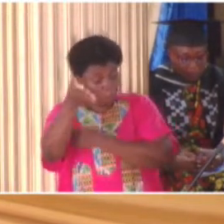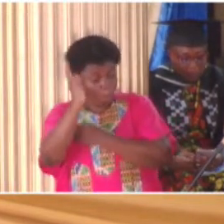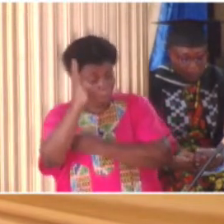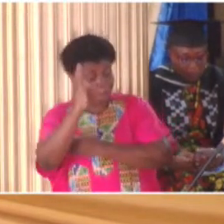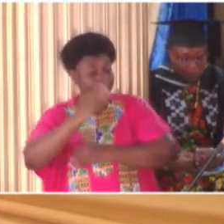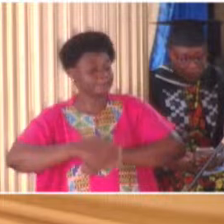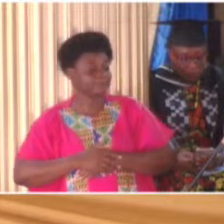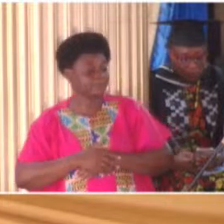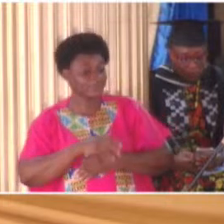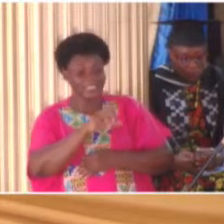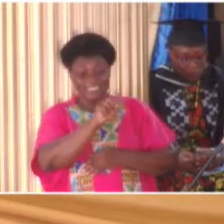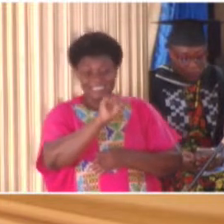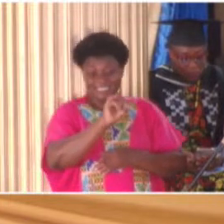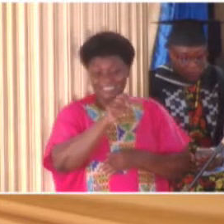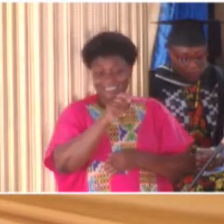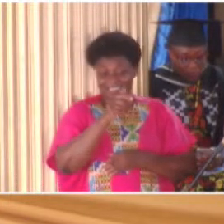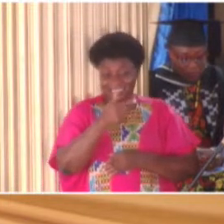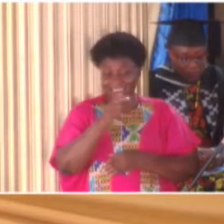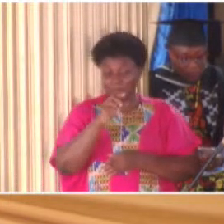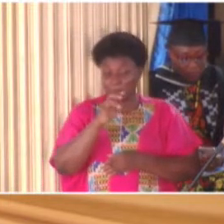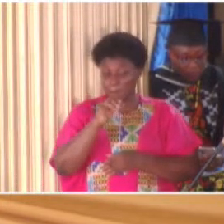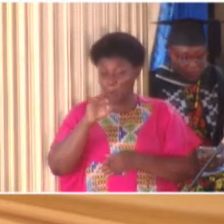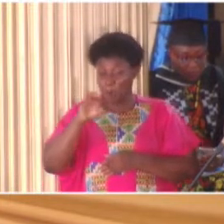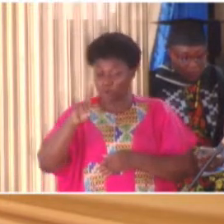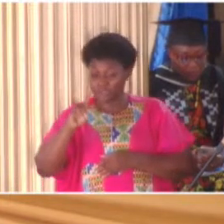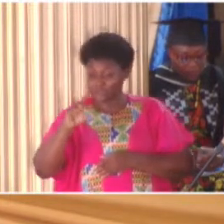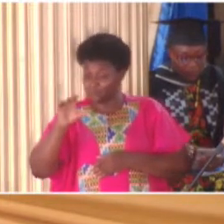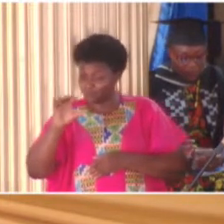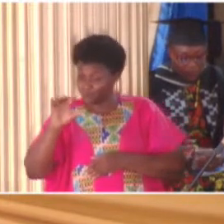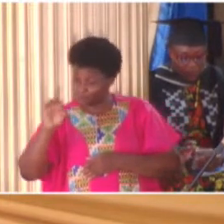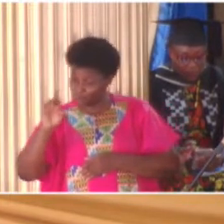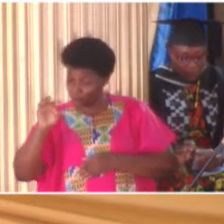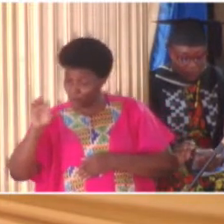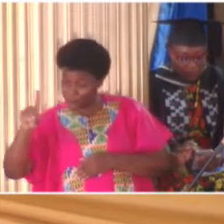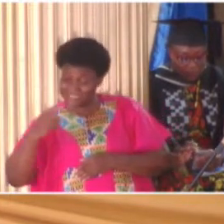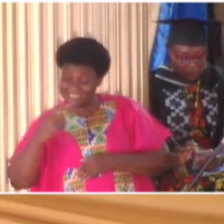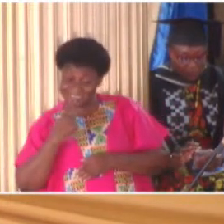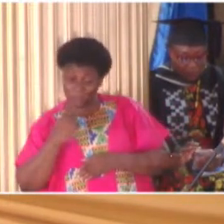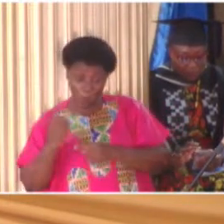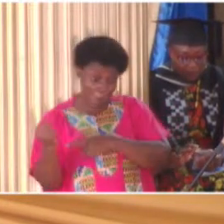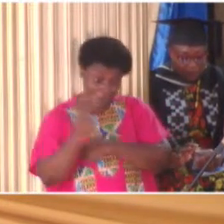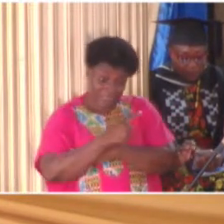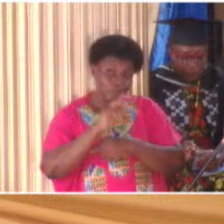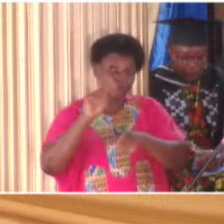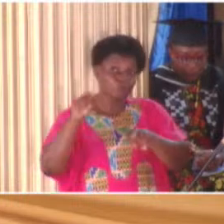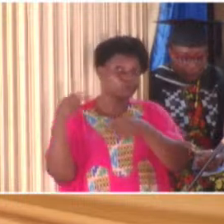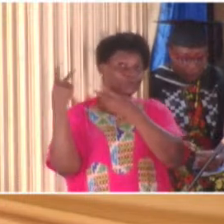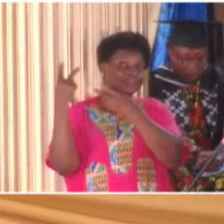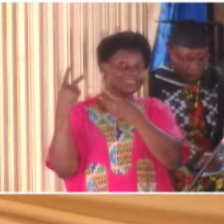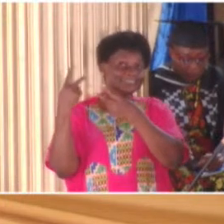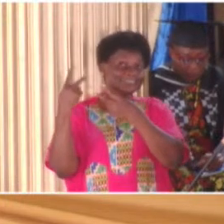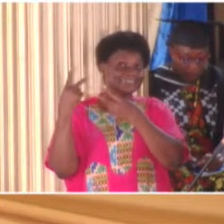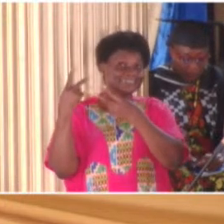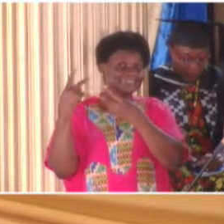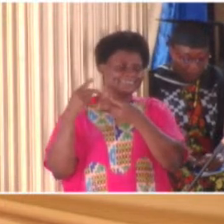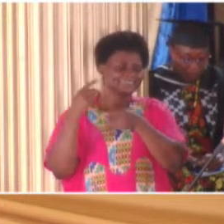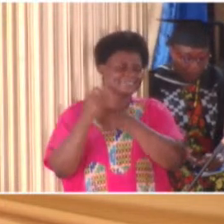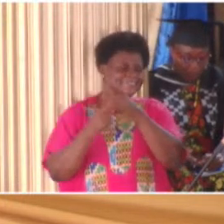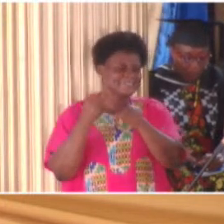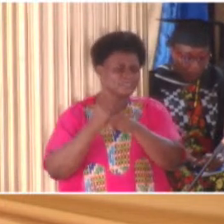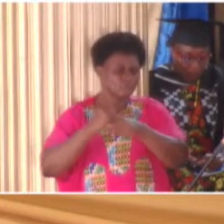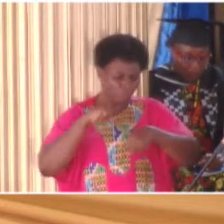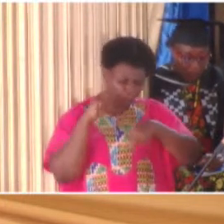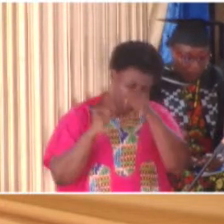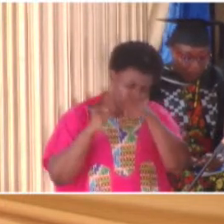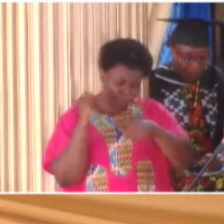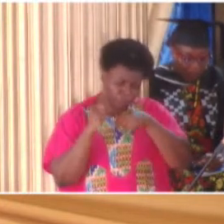Sigmund Freud once said, "One day, in retrospect, the years of struggle will strike you as the most